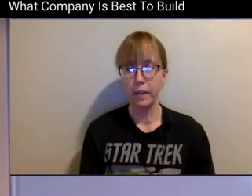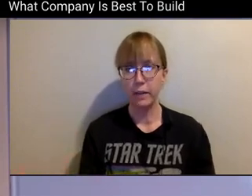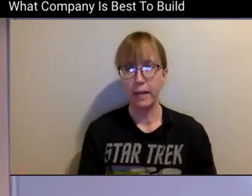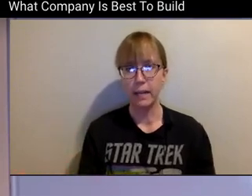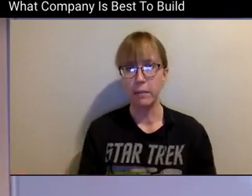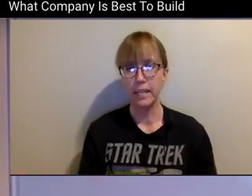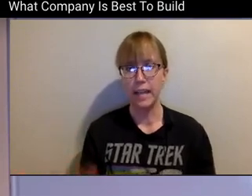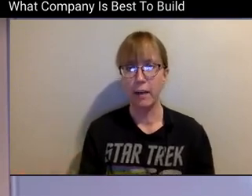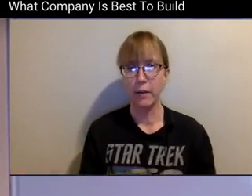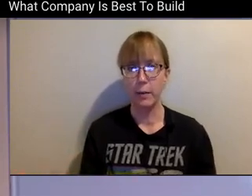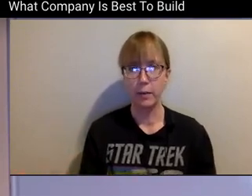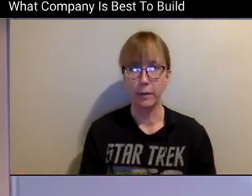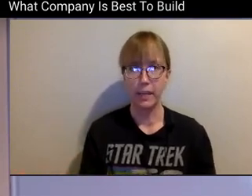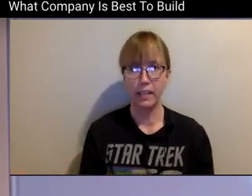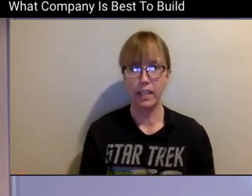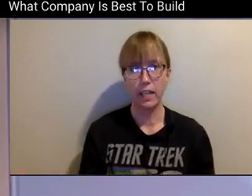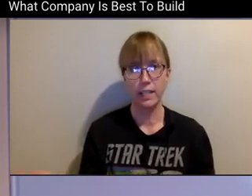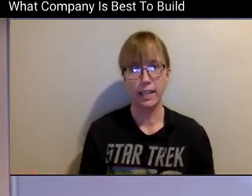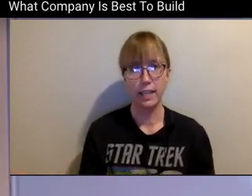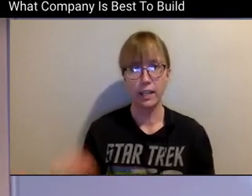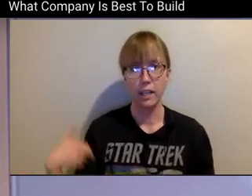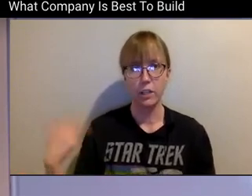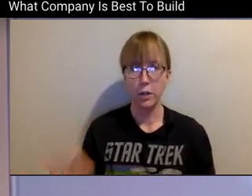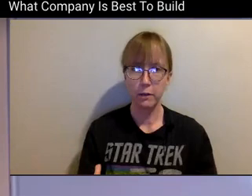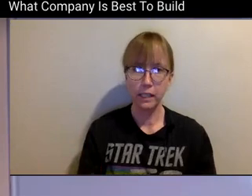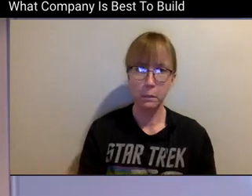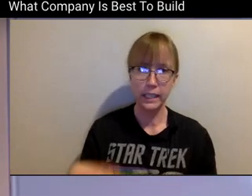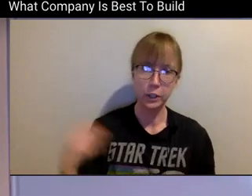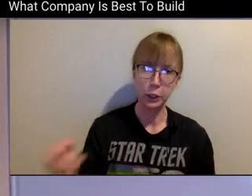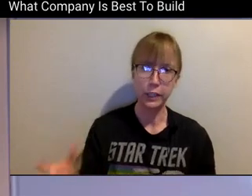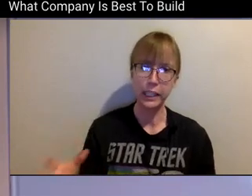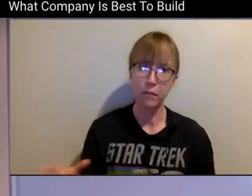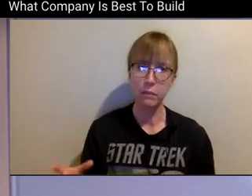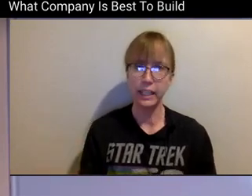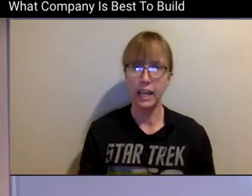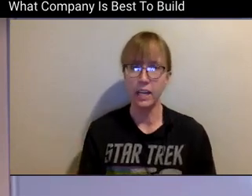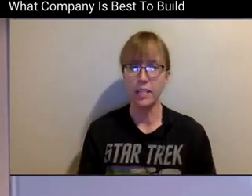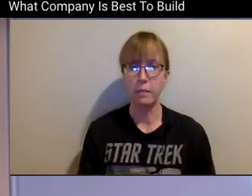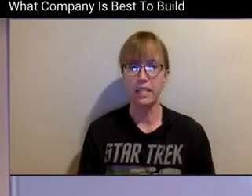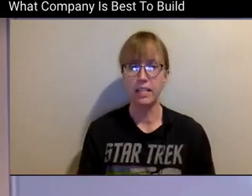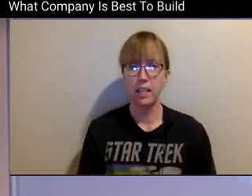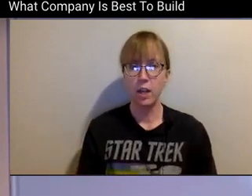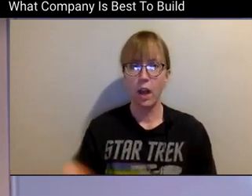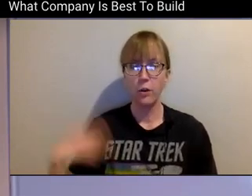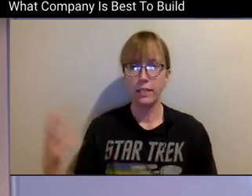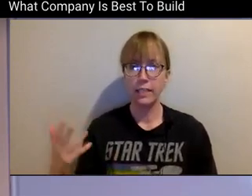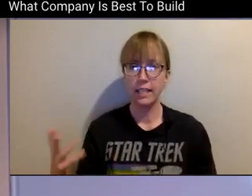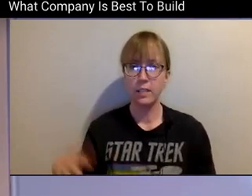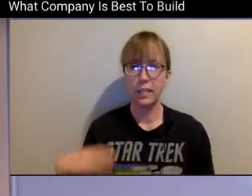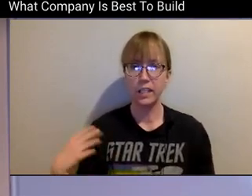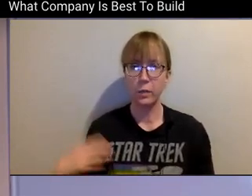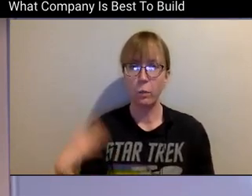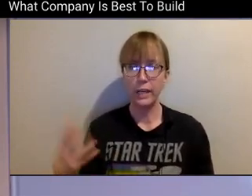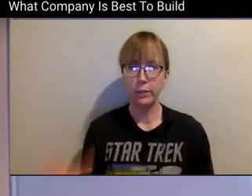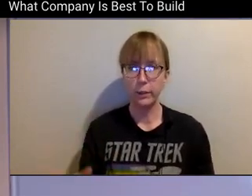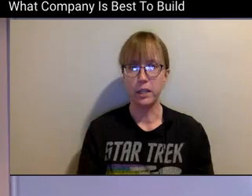kind of doubting my company. How do I know I'm in the right place? And he's saying... You're in the right company because you're in the company and it's based, your success is